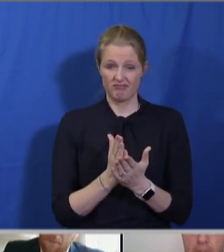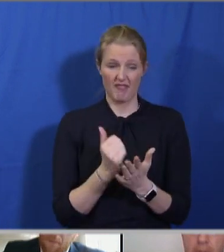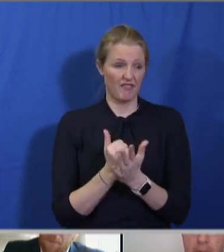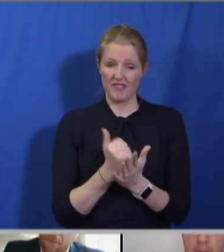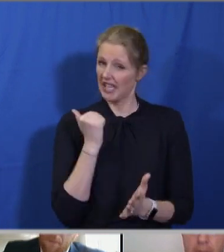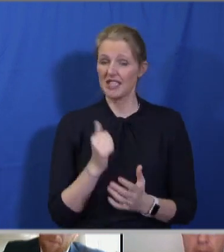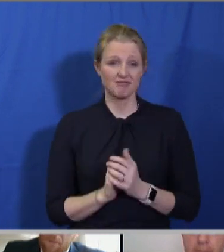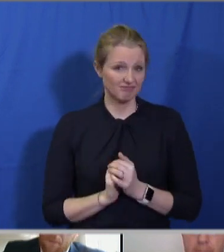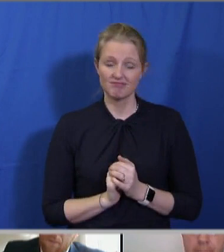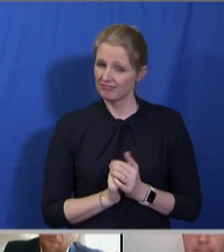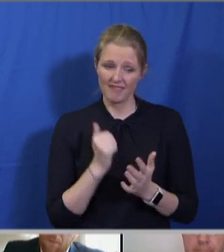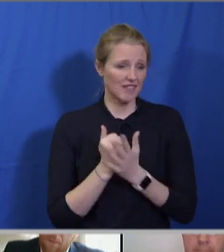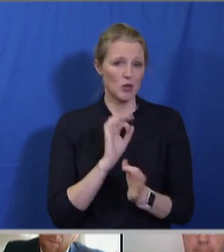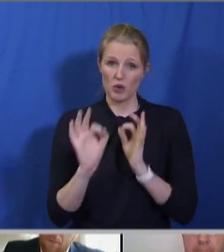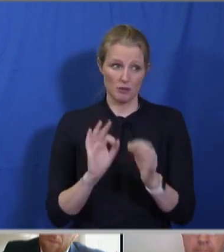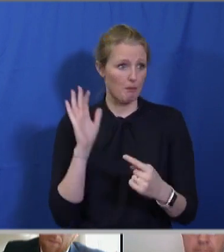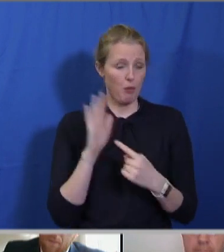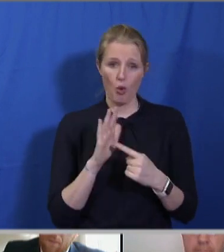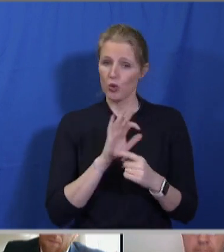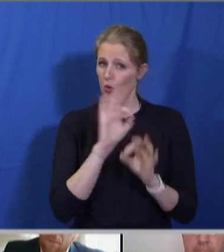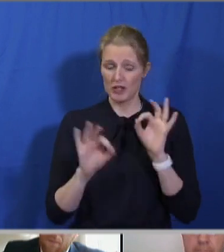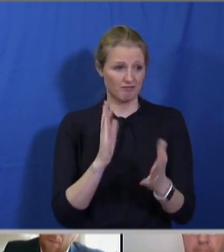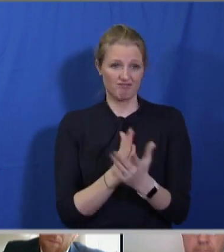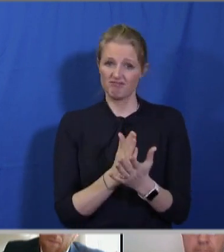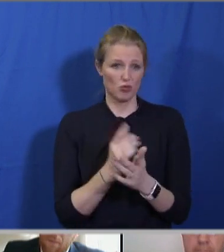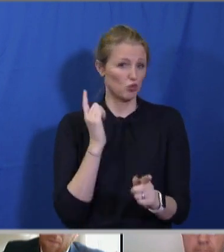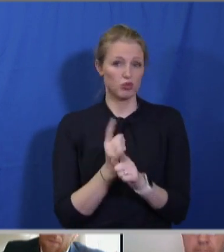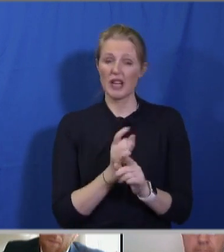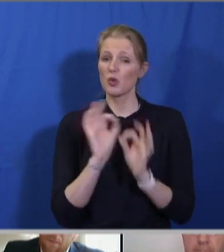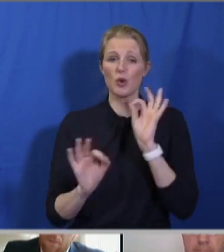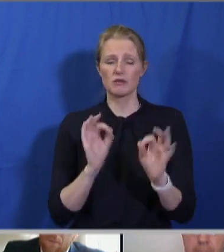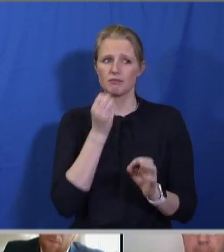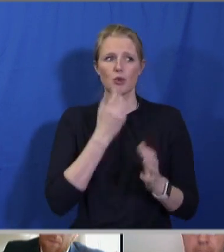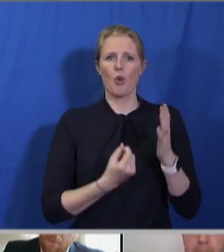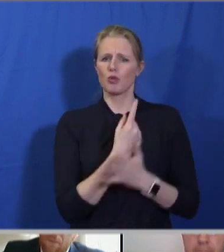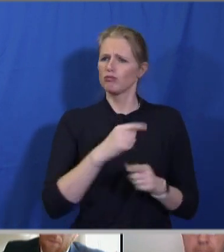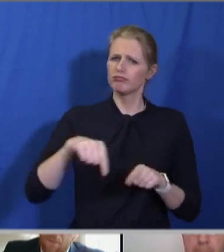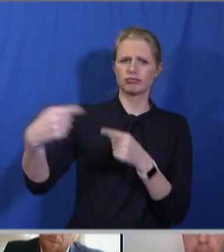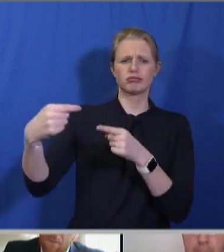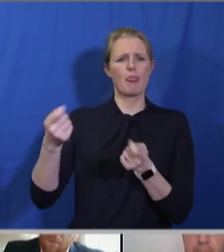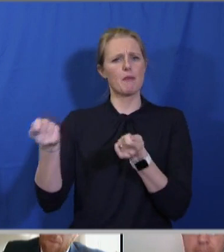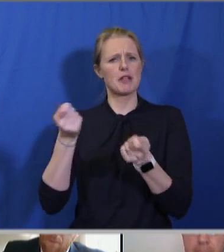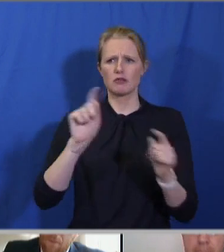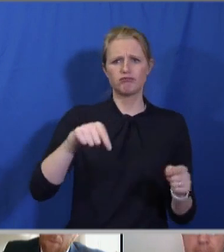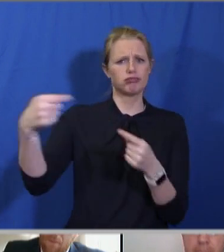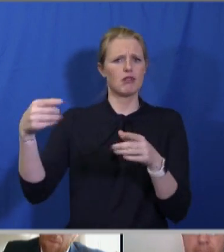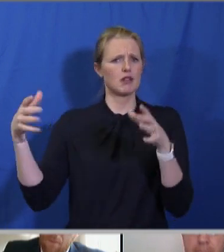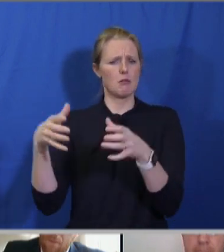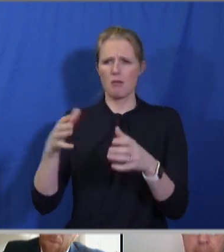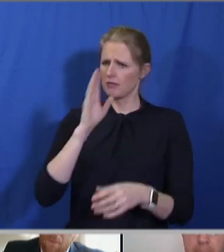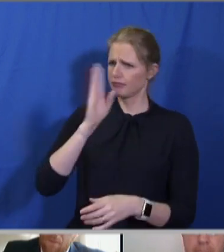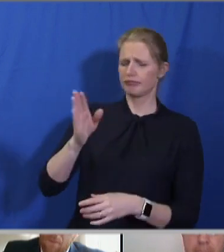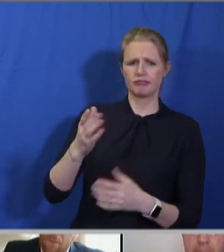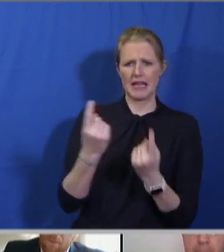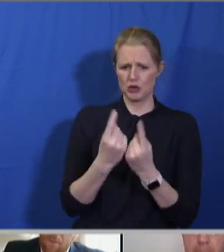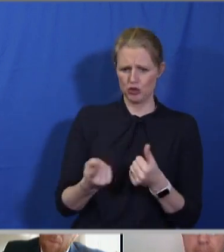fantastic and so relevant, and I think it's a great opportunity for you to challenge the Minister and the Department directly on the issues that